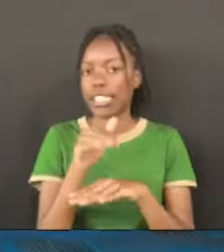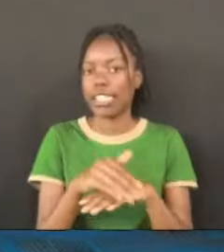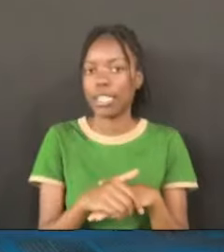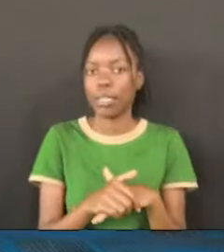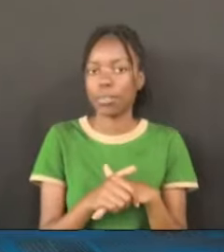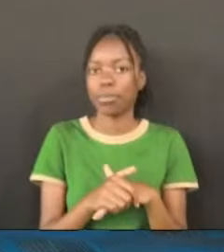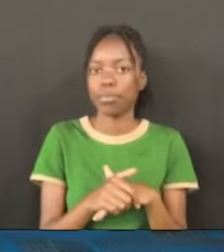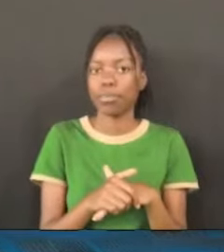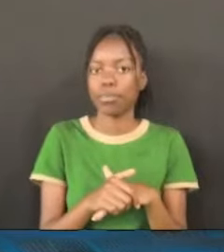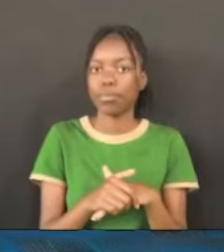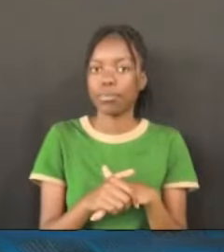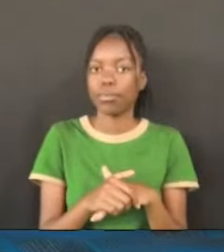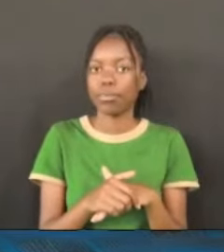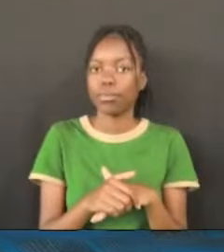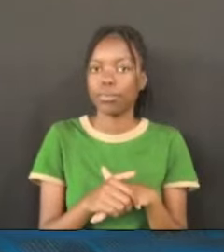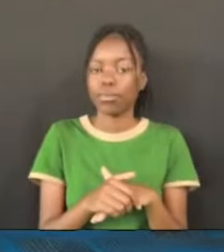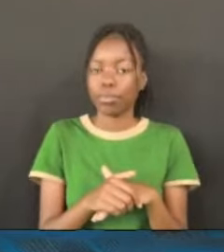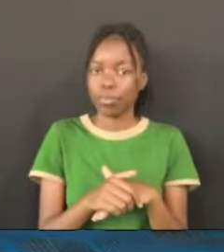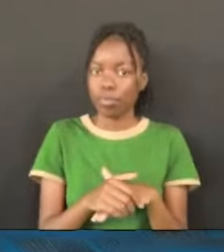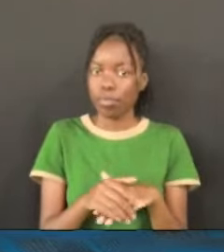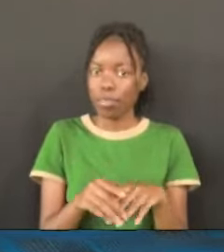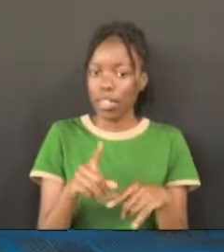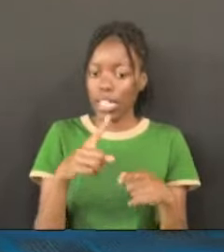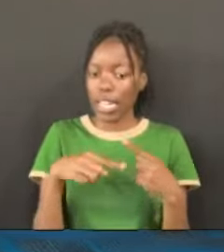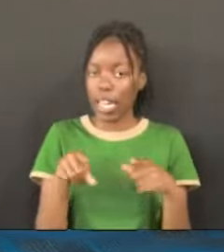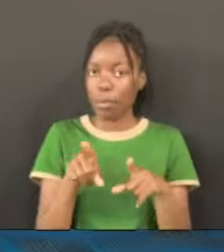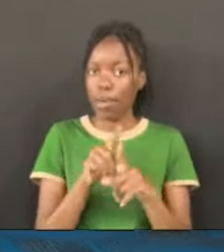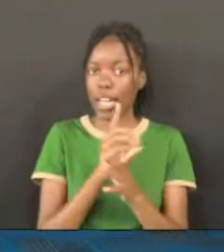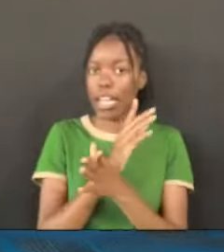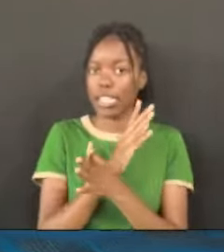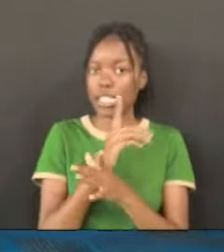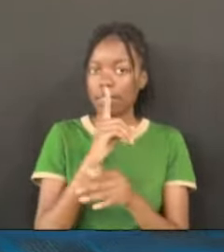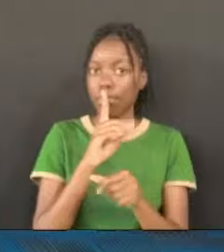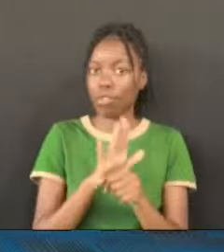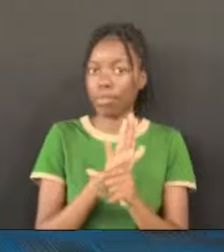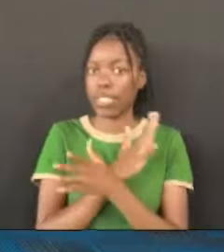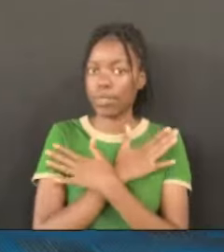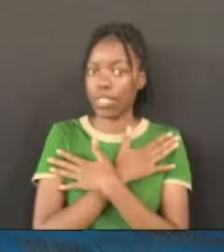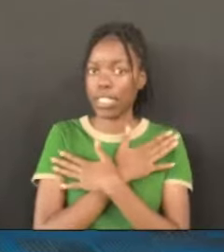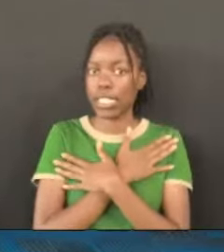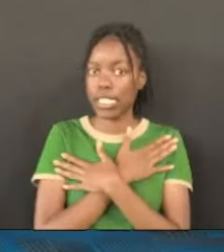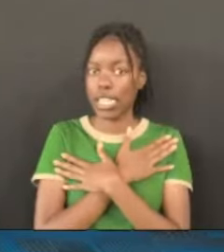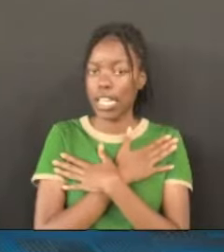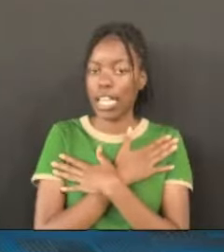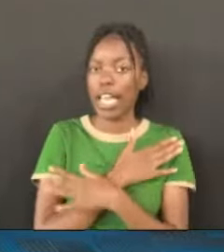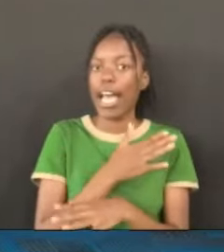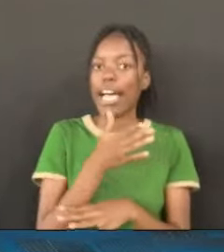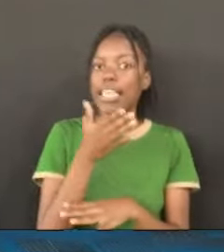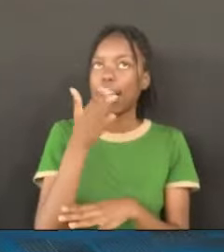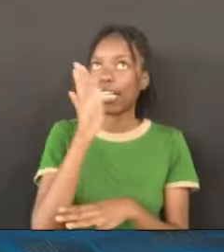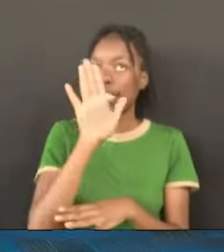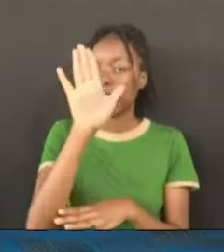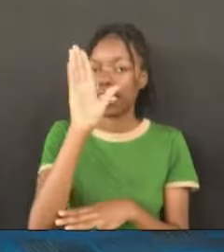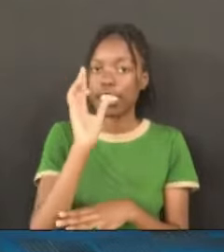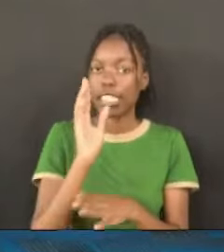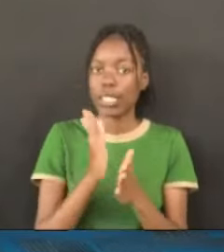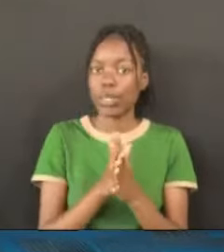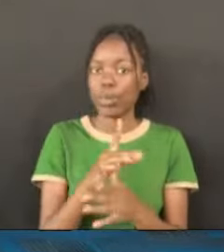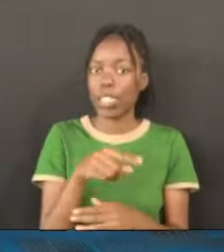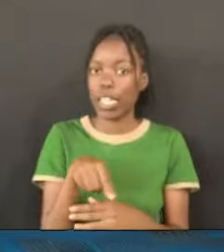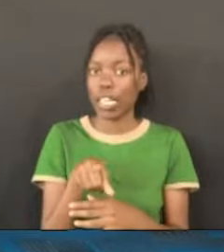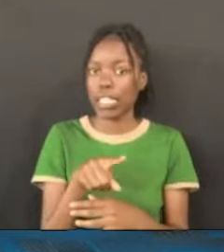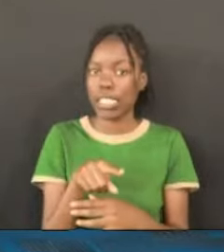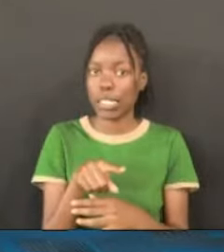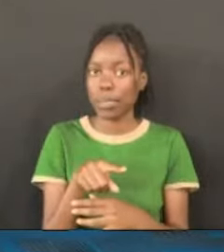God has promised, friends, that he is with us. Are you weary? Are you